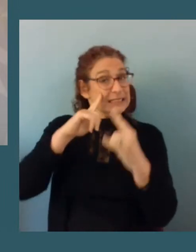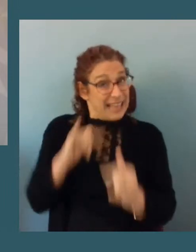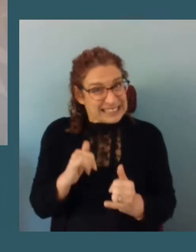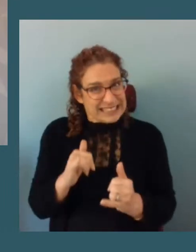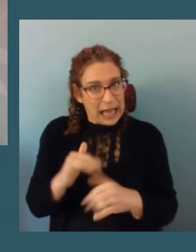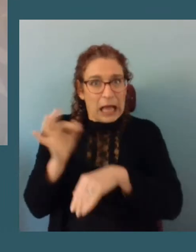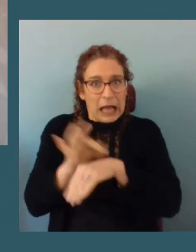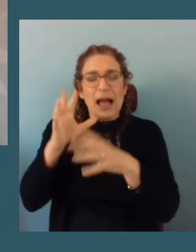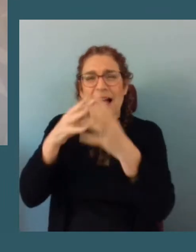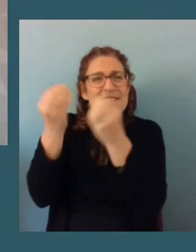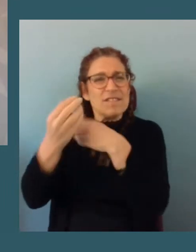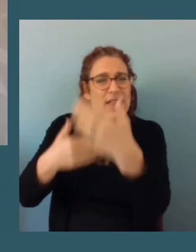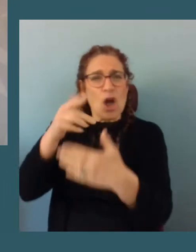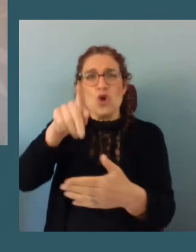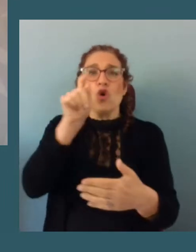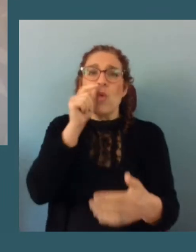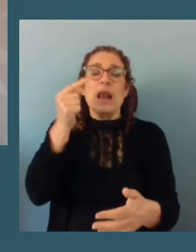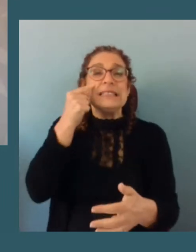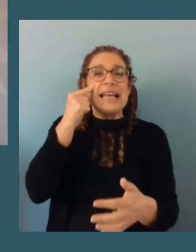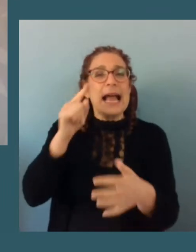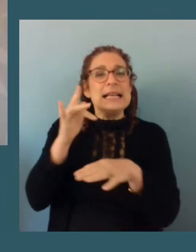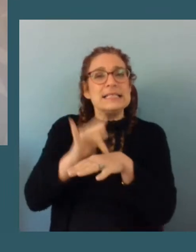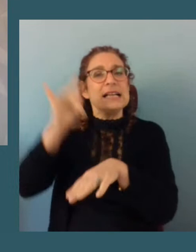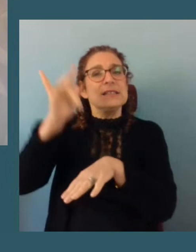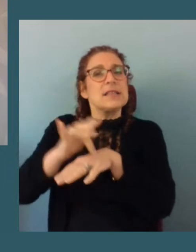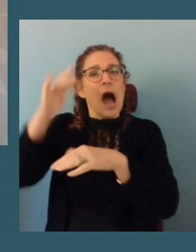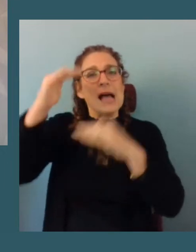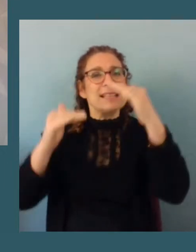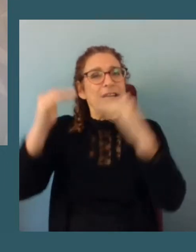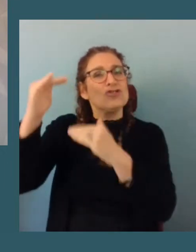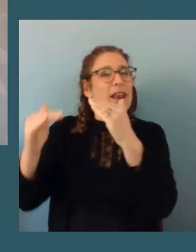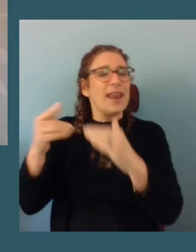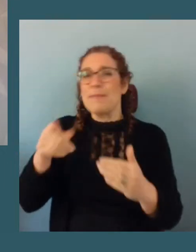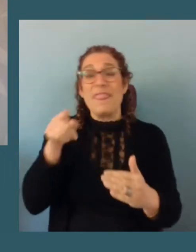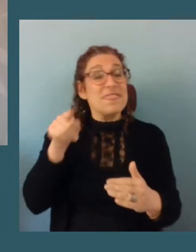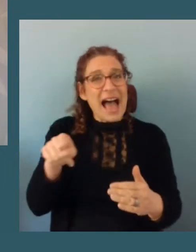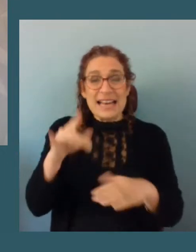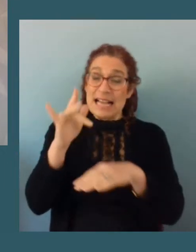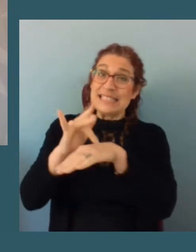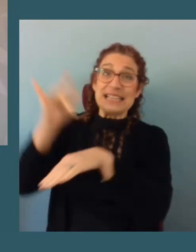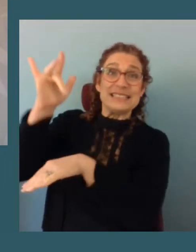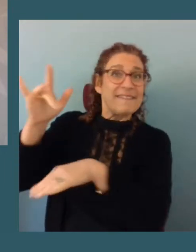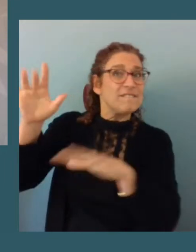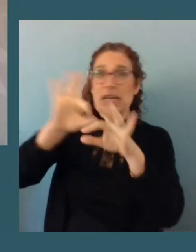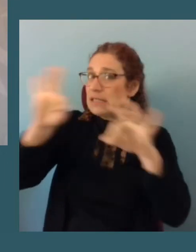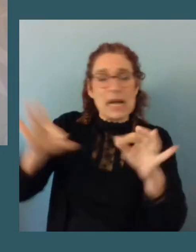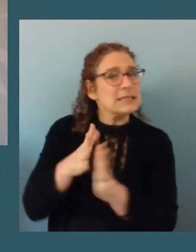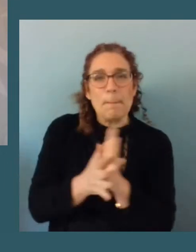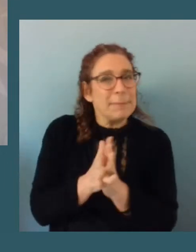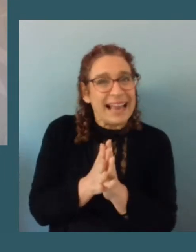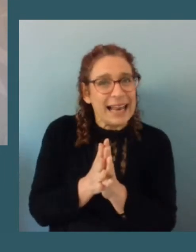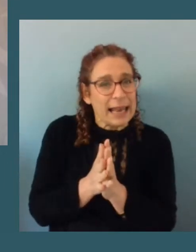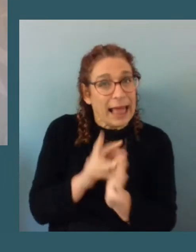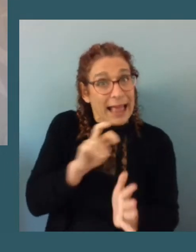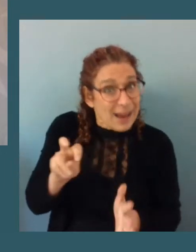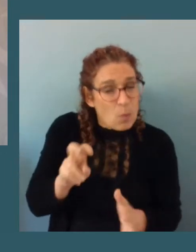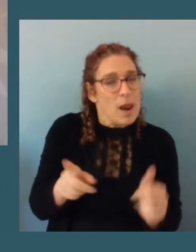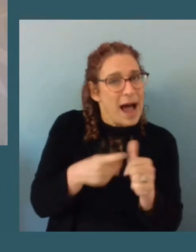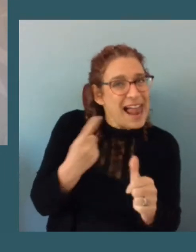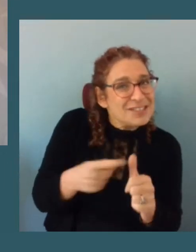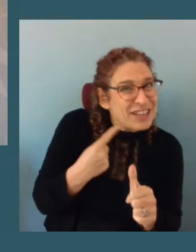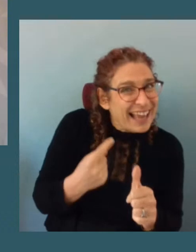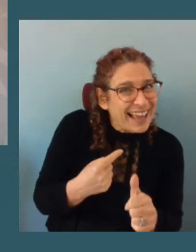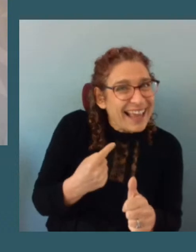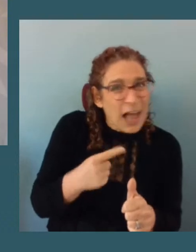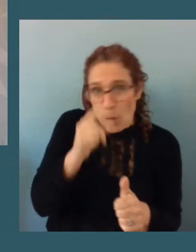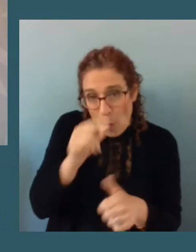of sensitization, and that does not equal allergy. So you're going to have, and equally, if you get a negative test, you can't say it's not allergy. So I